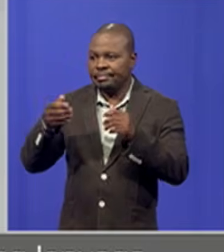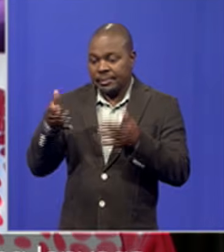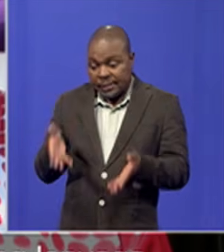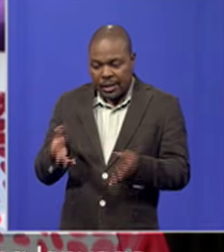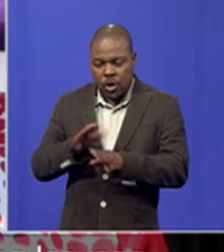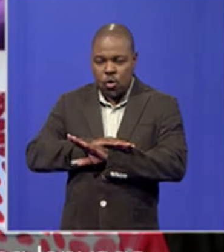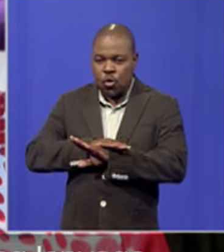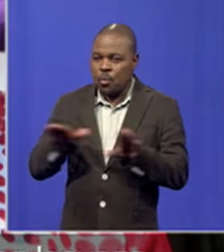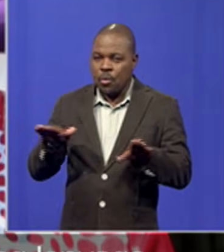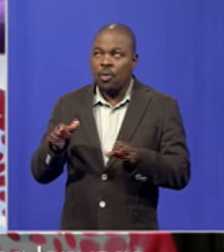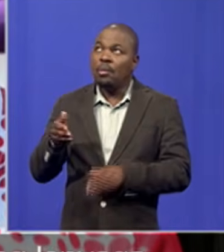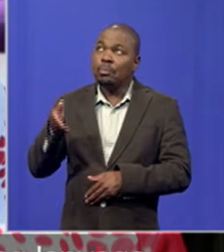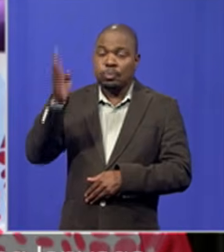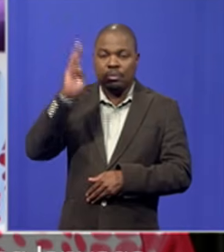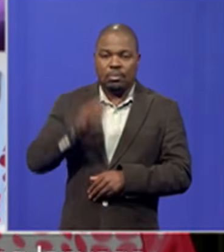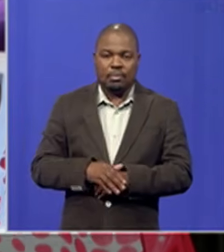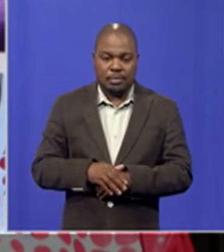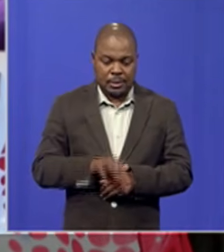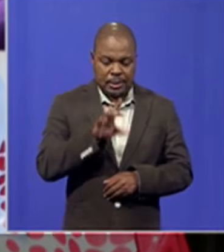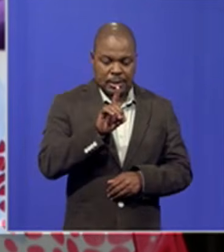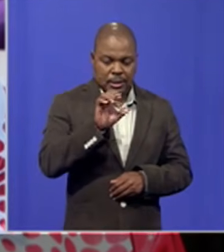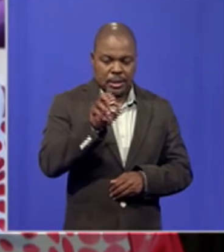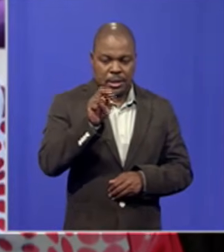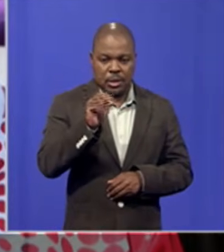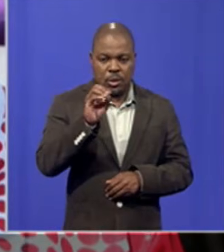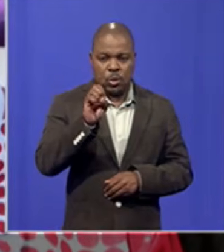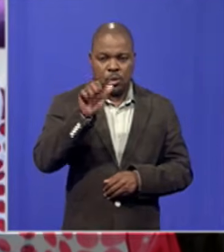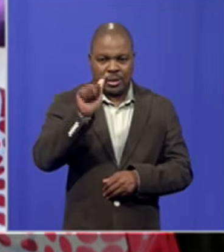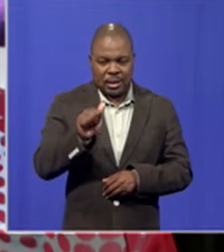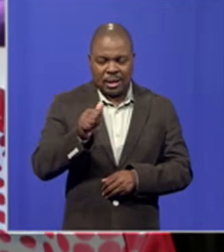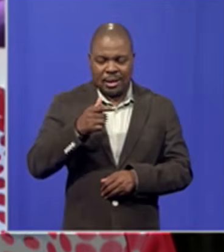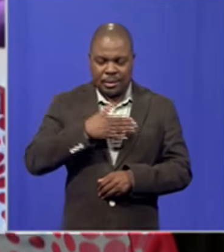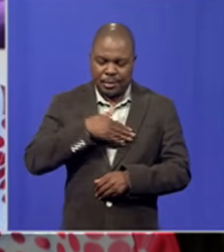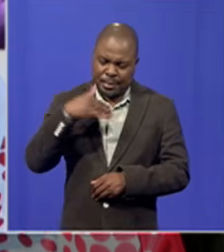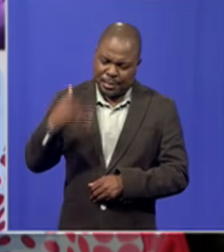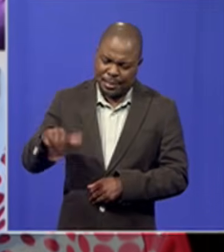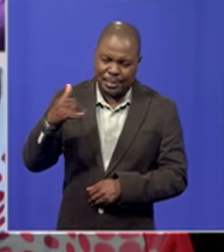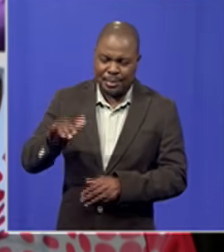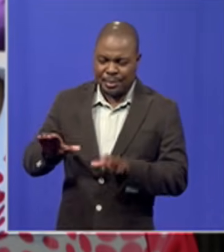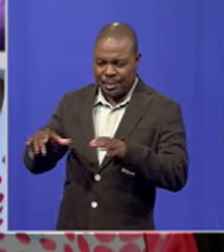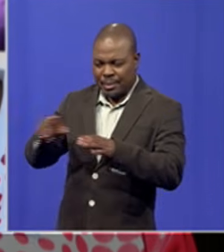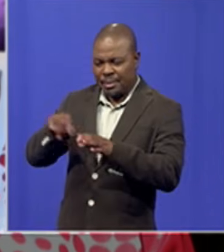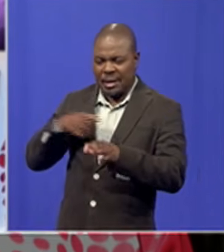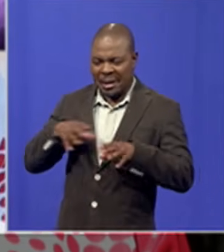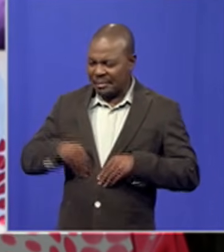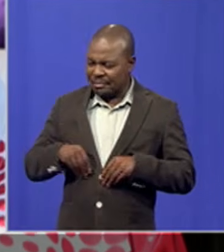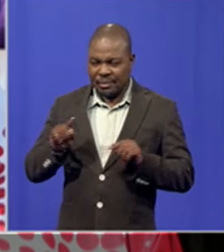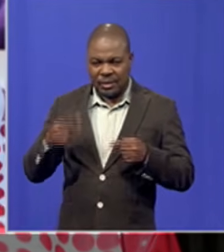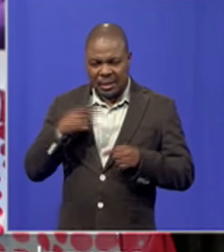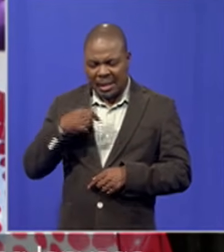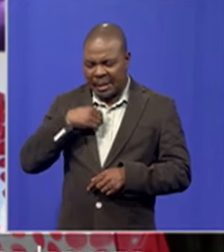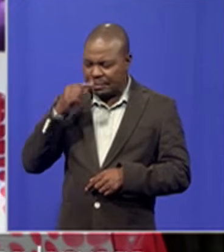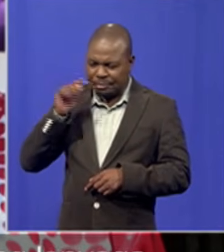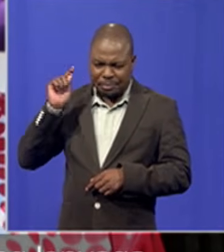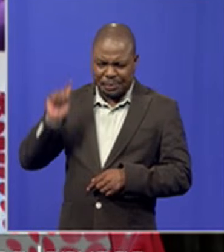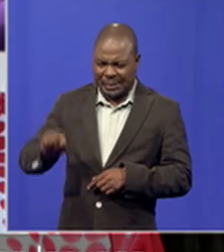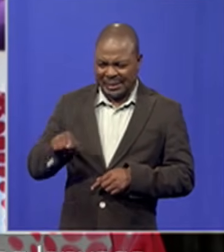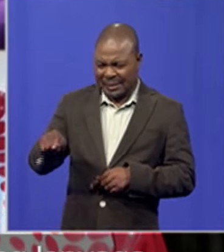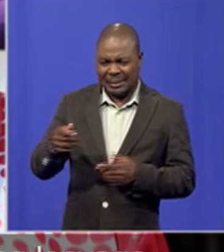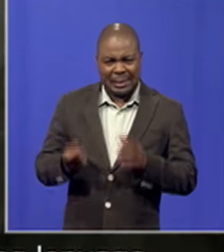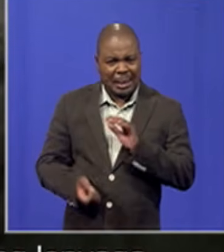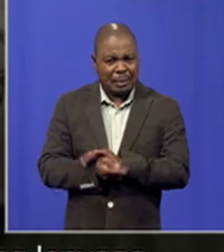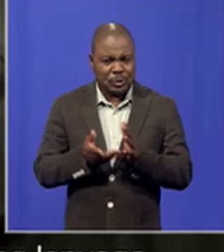lengwe. Re le dinosa re kole botlhoko kudu ka yona a ya moeleng ebile re le dinosa taba ya mohuto re itshola ka mare a re ya